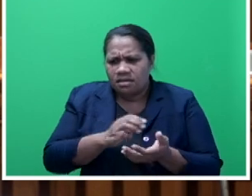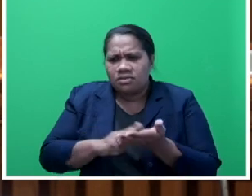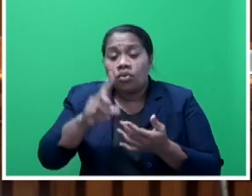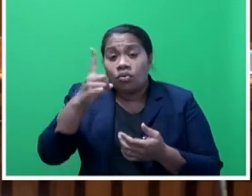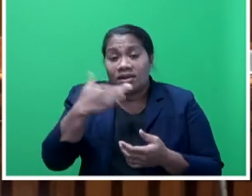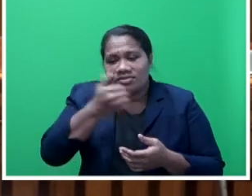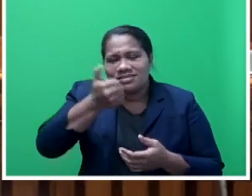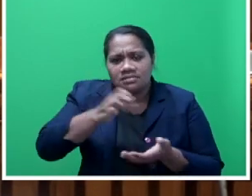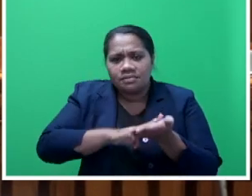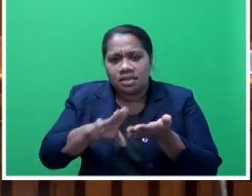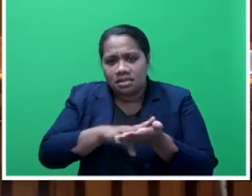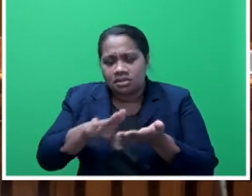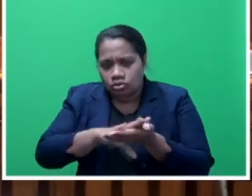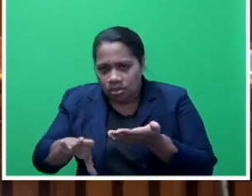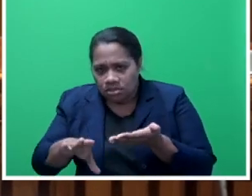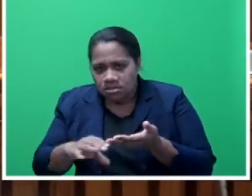was $143 million.